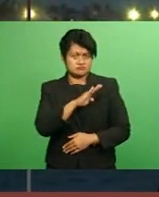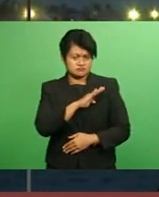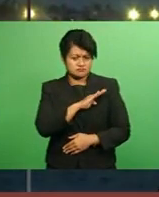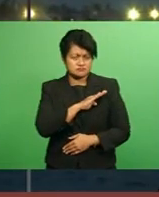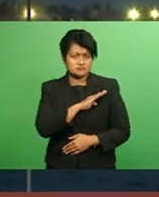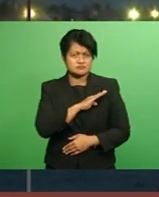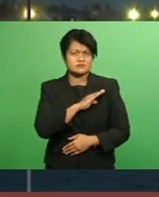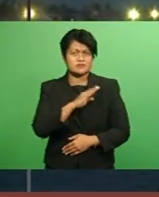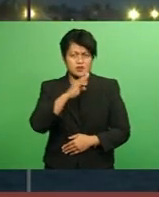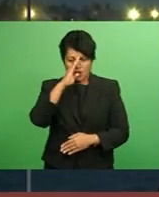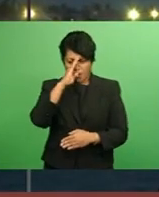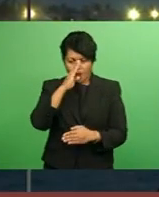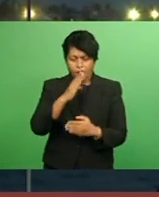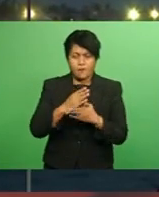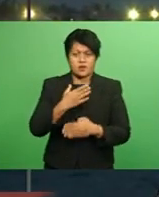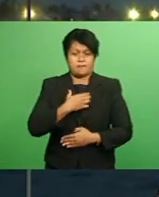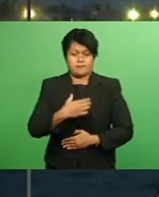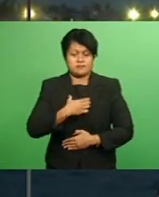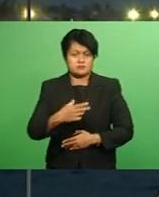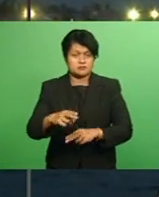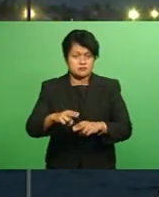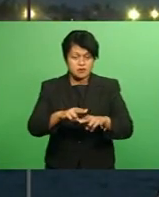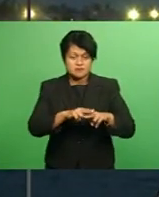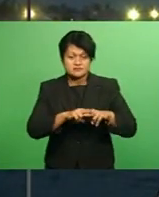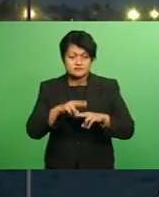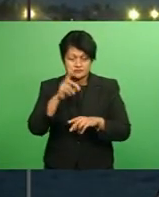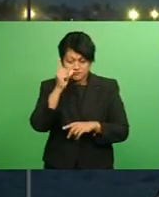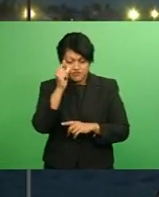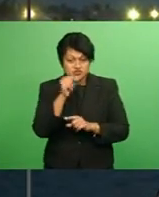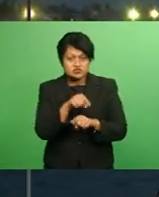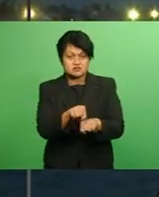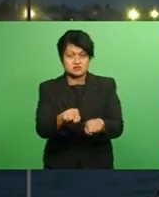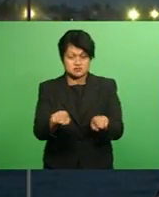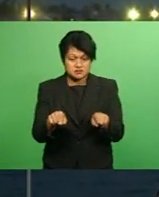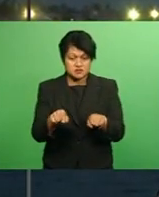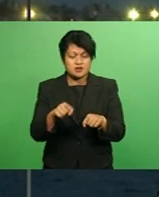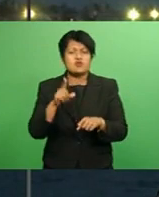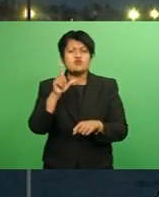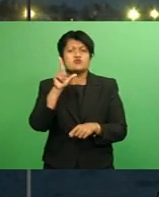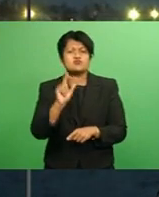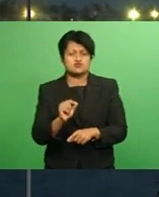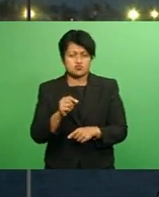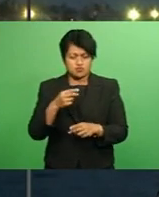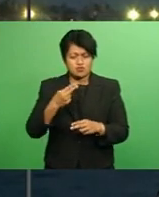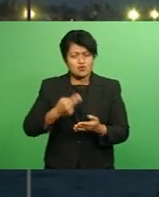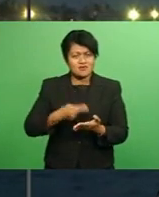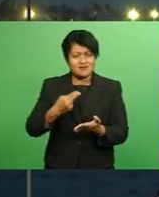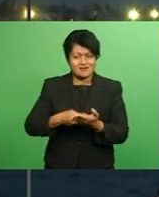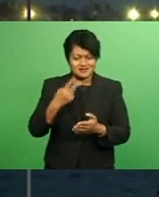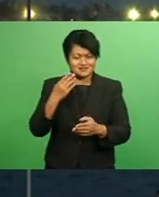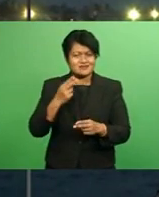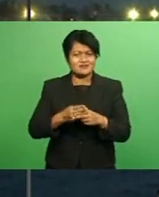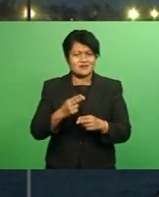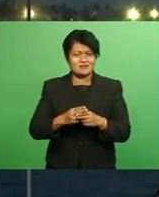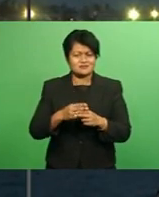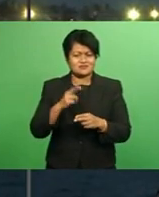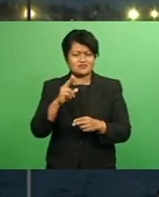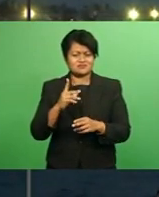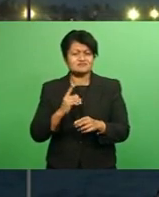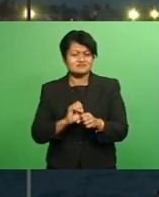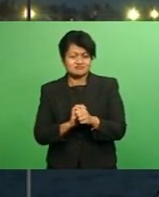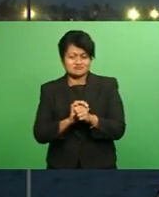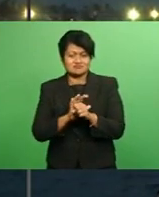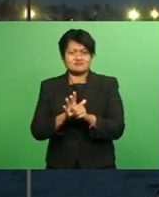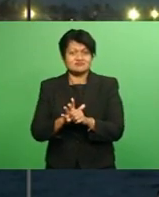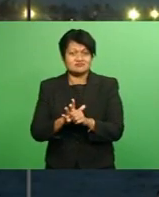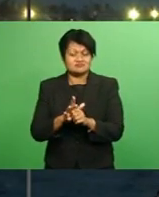is hoping that more Fijians turn to rice farming to help them during the severe economic impact of COVID-19. While commissioning the